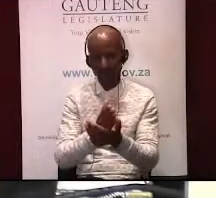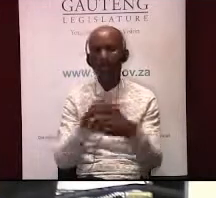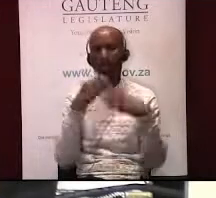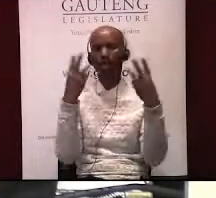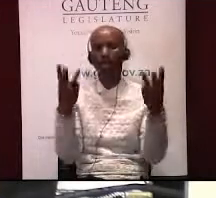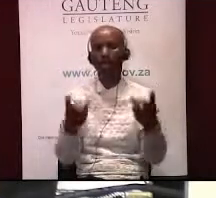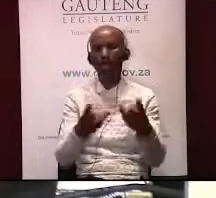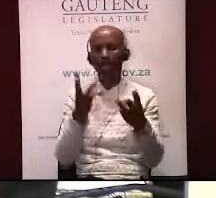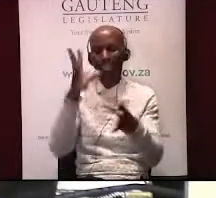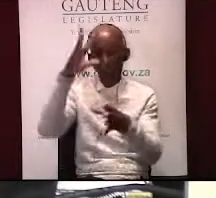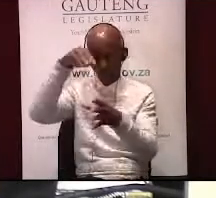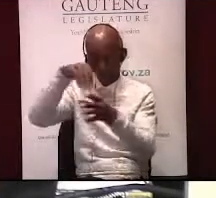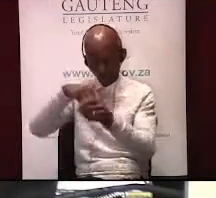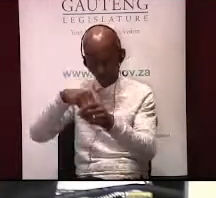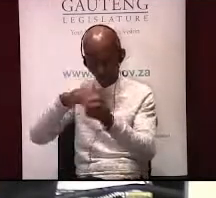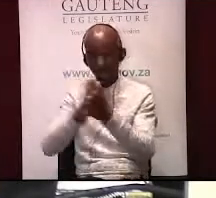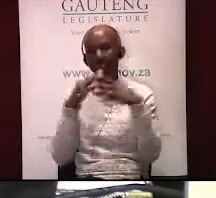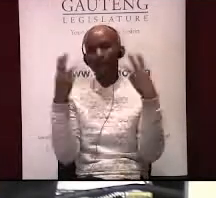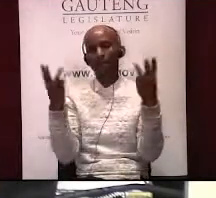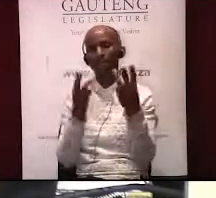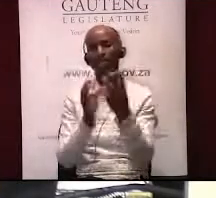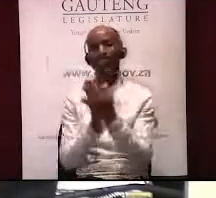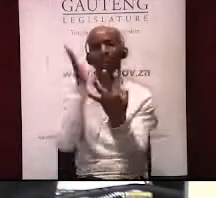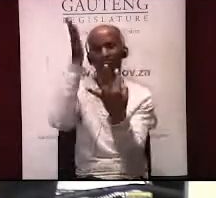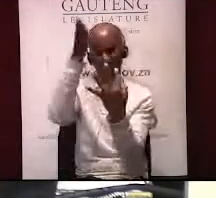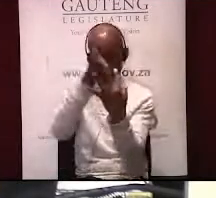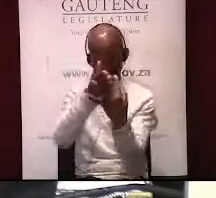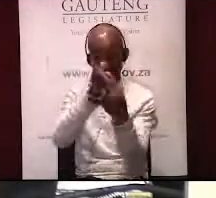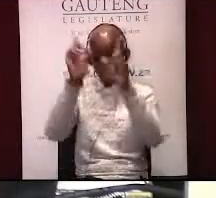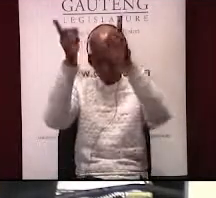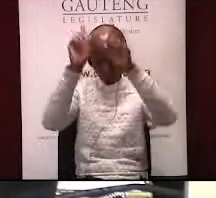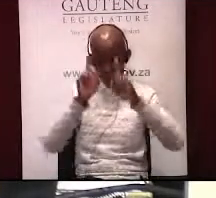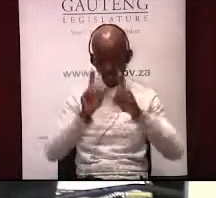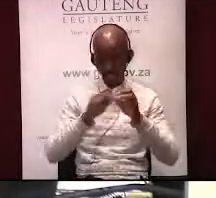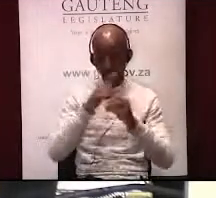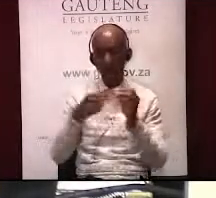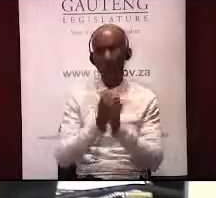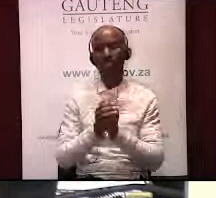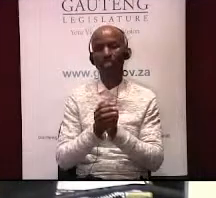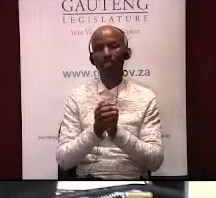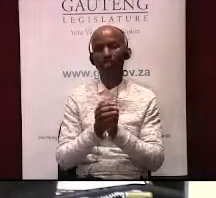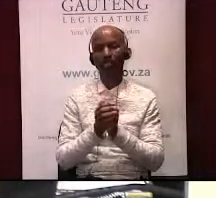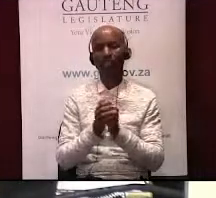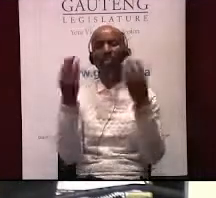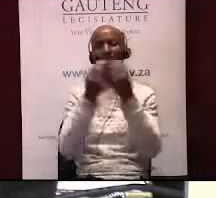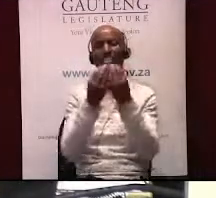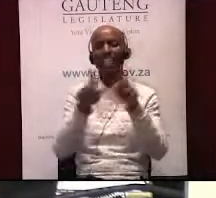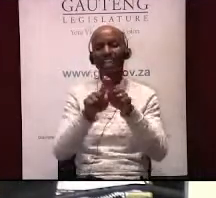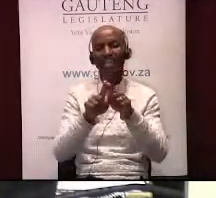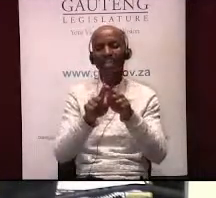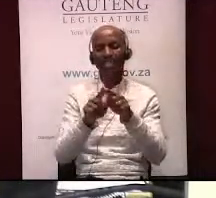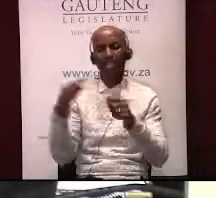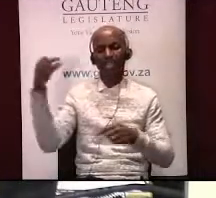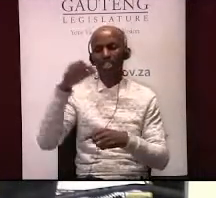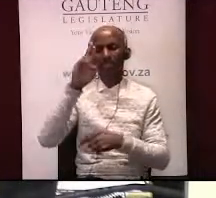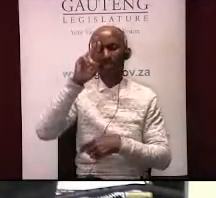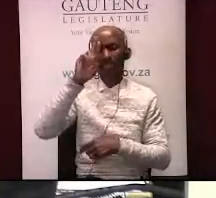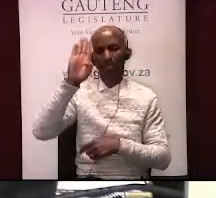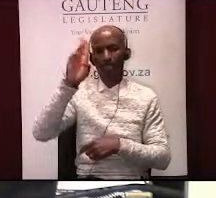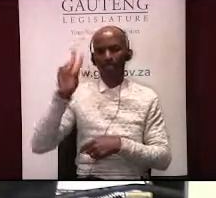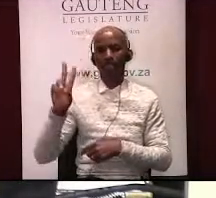public involvement and public engagement, especially on pertinent matters such as gender-based